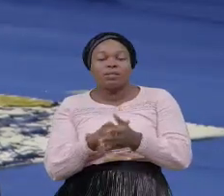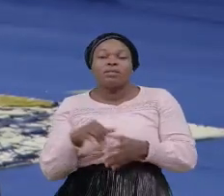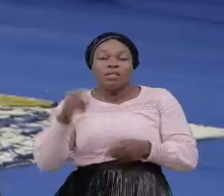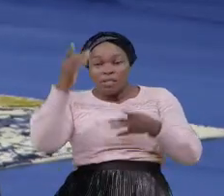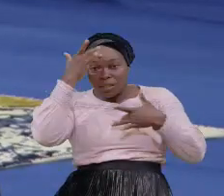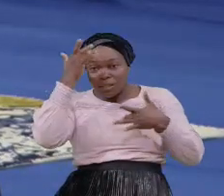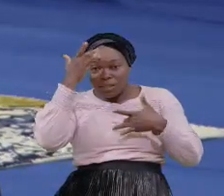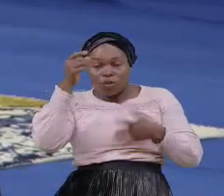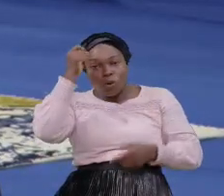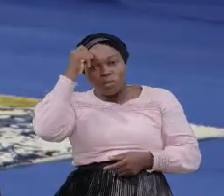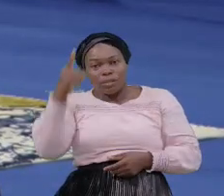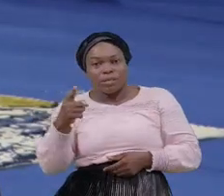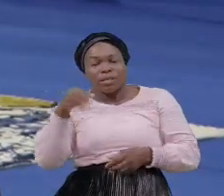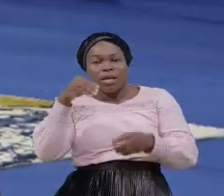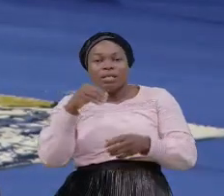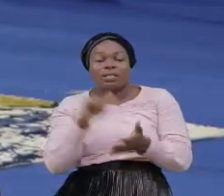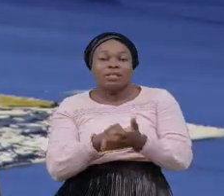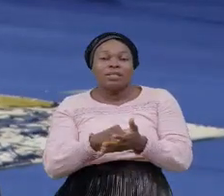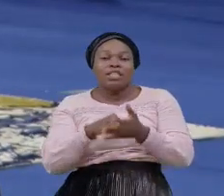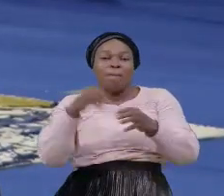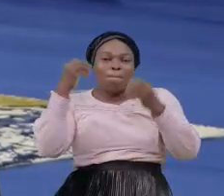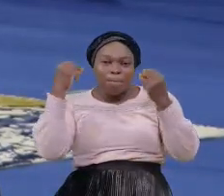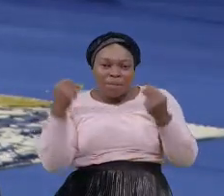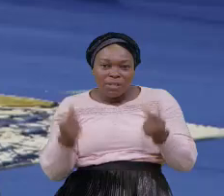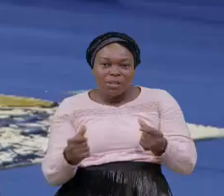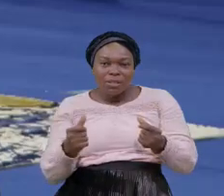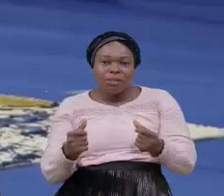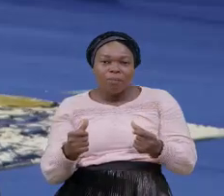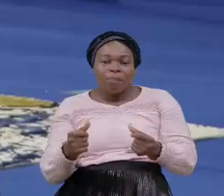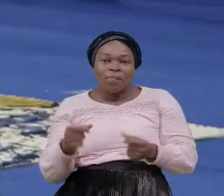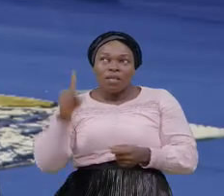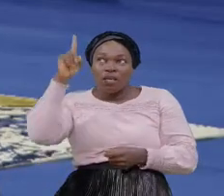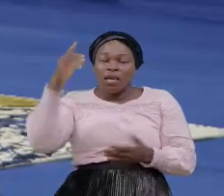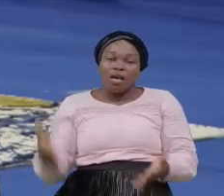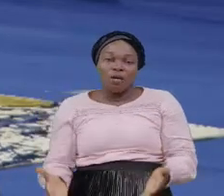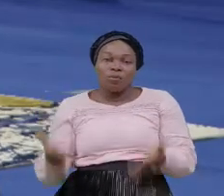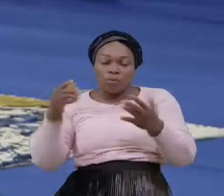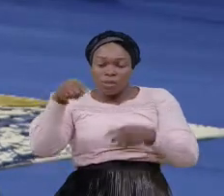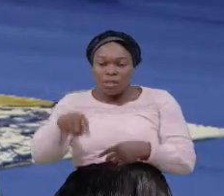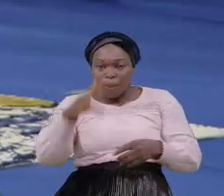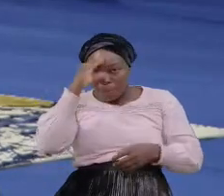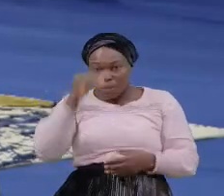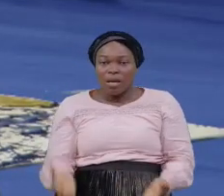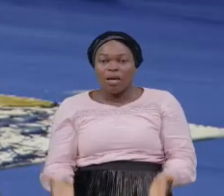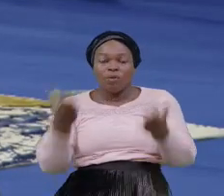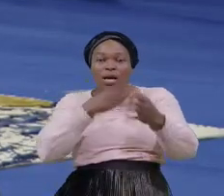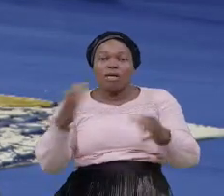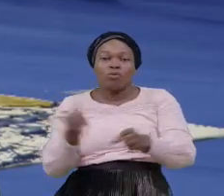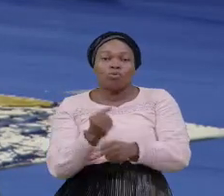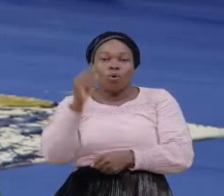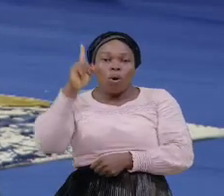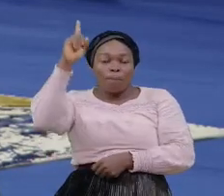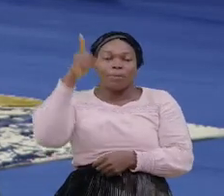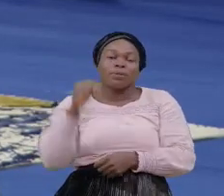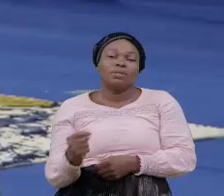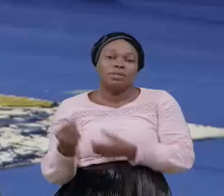told immediately he arose and he took up the bed and he went forth